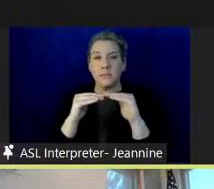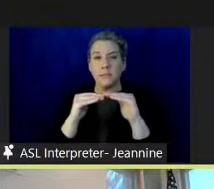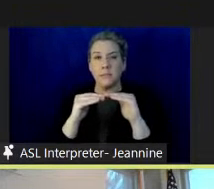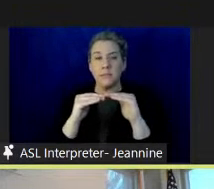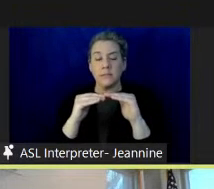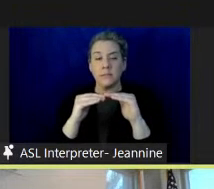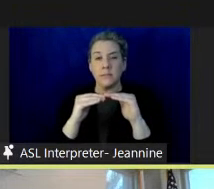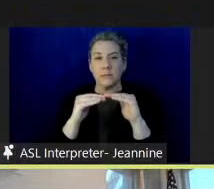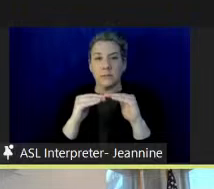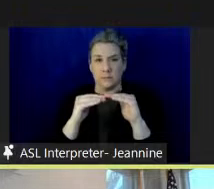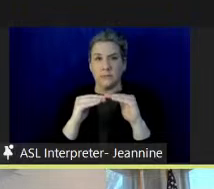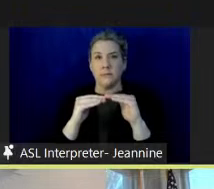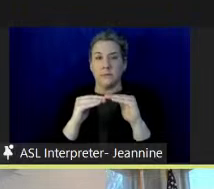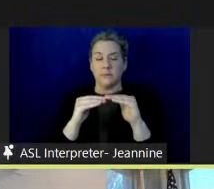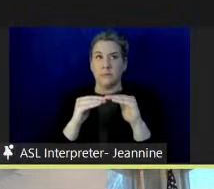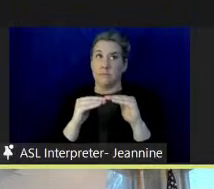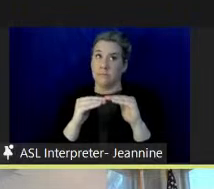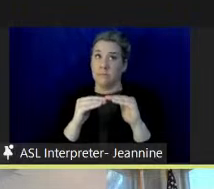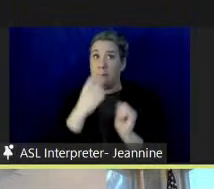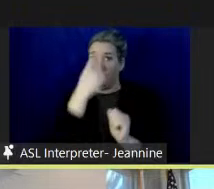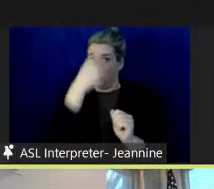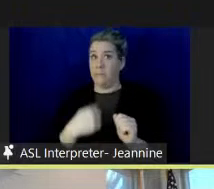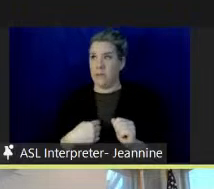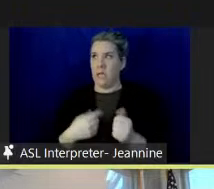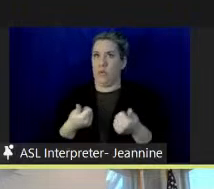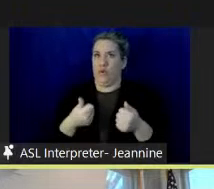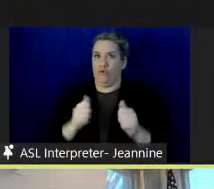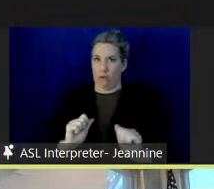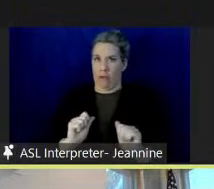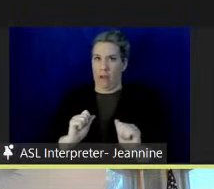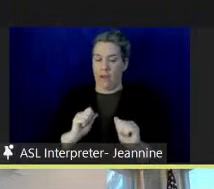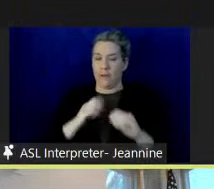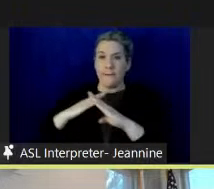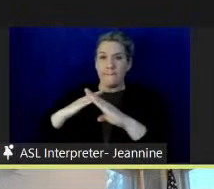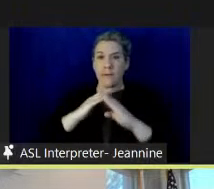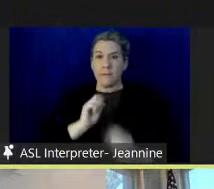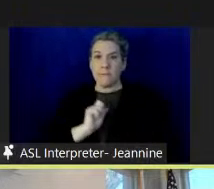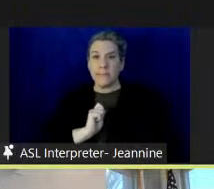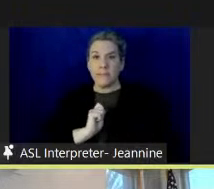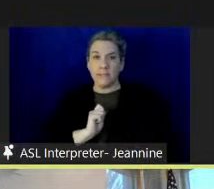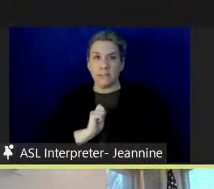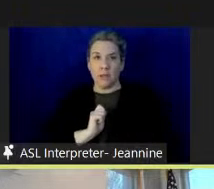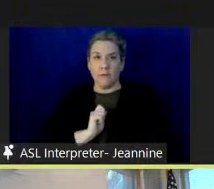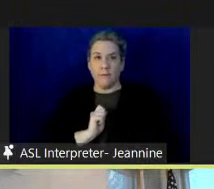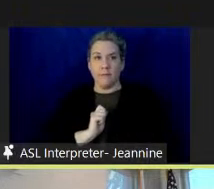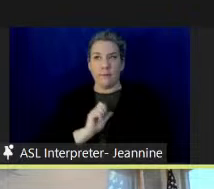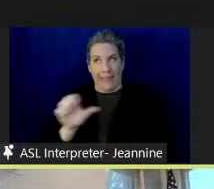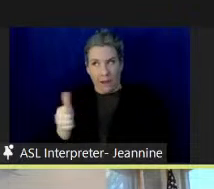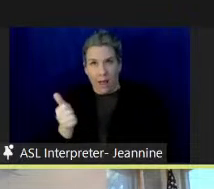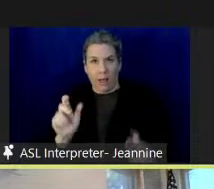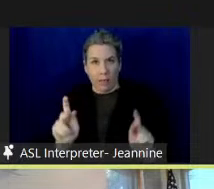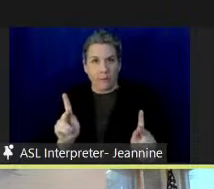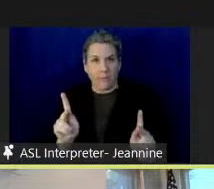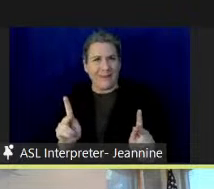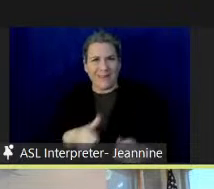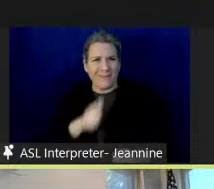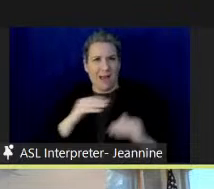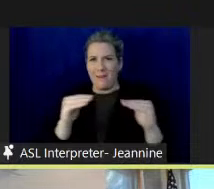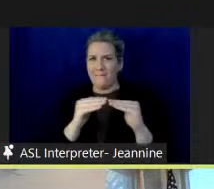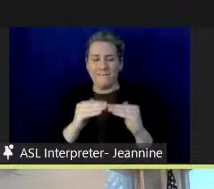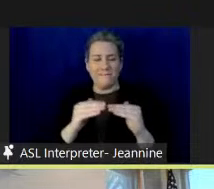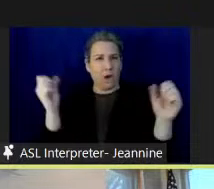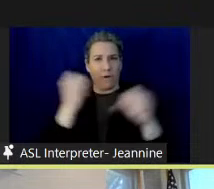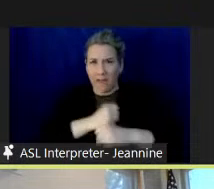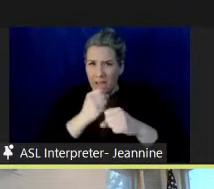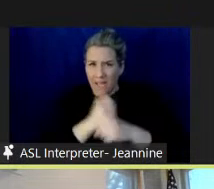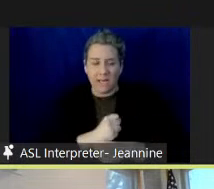That would precipitate me for at least trying to defend myself and others. And it's not a fair fight. It's a hard thing to talk about in